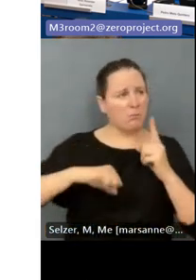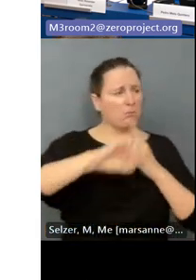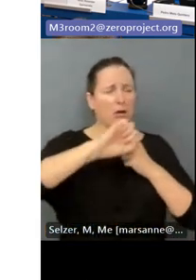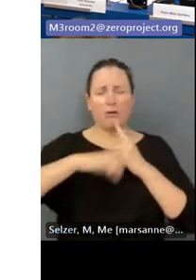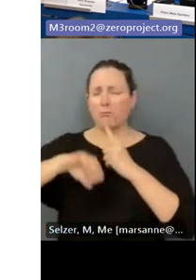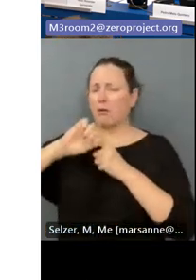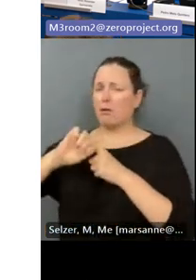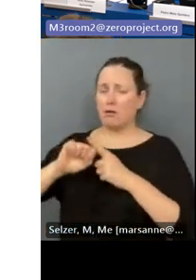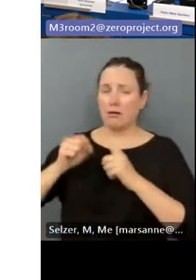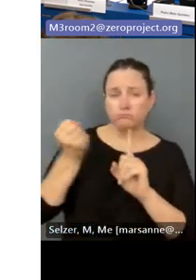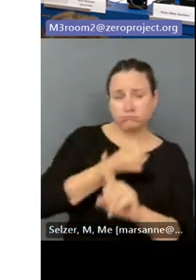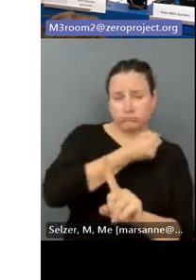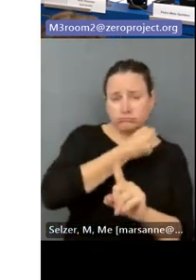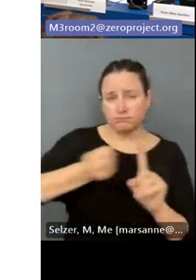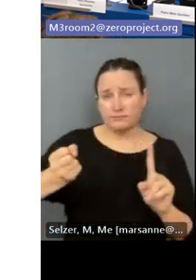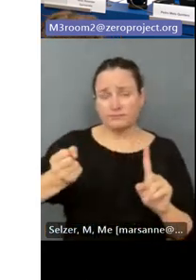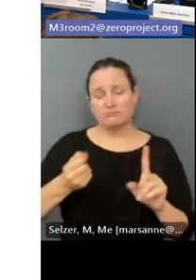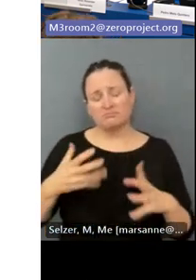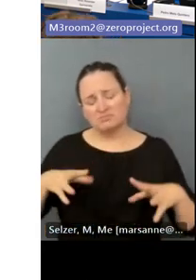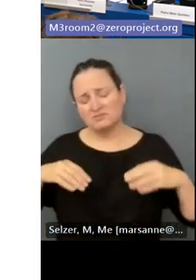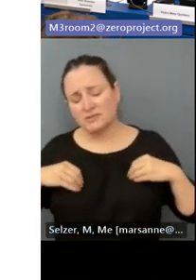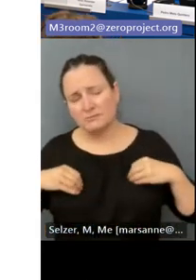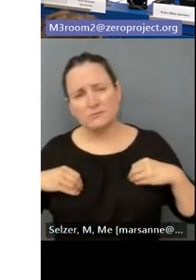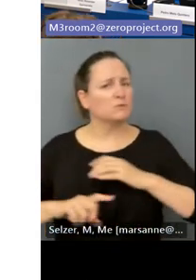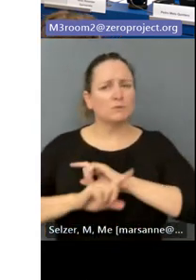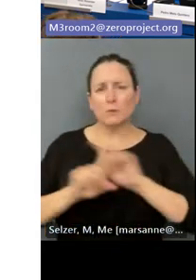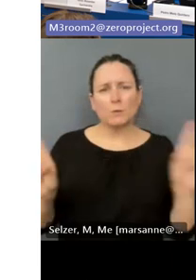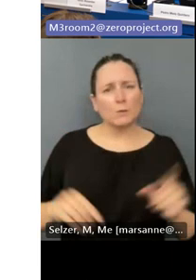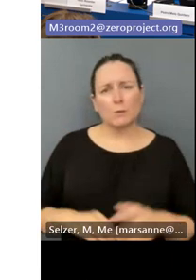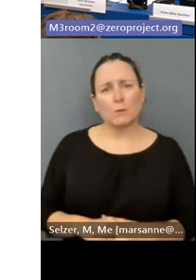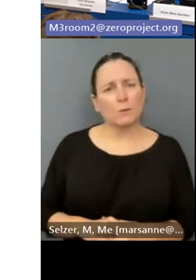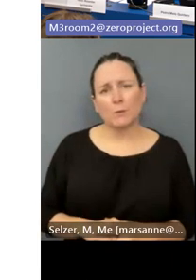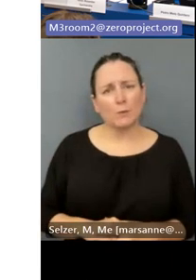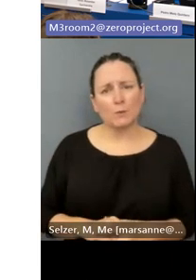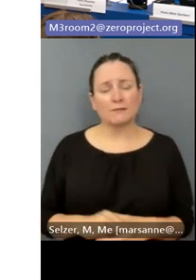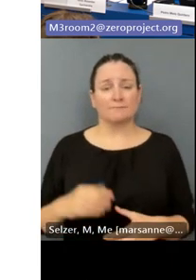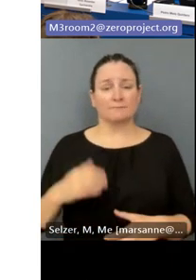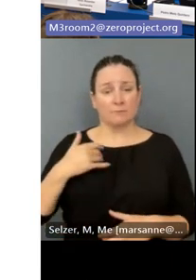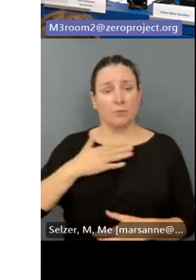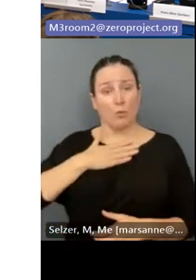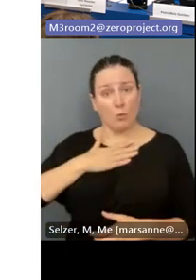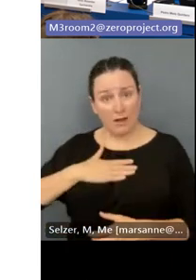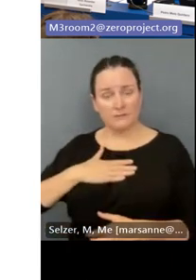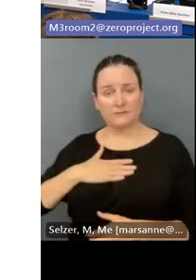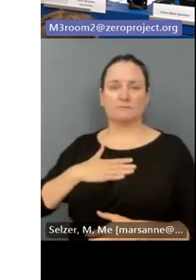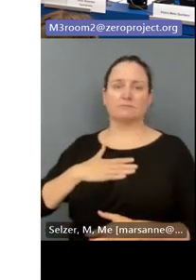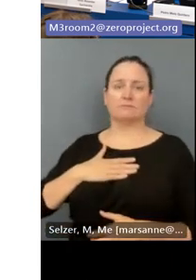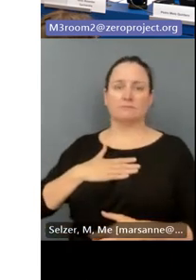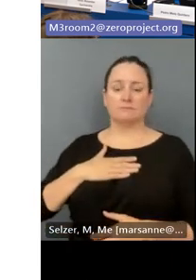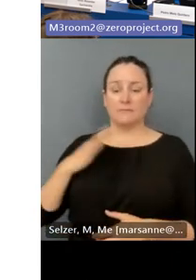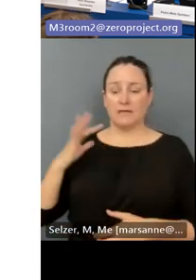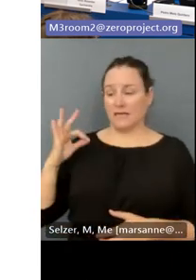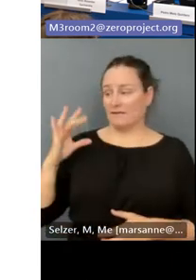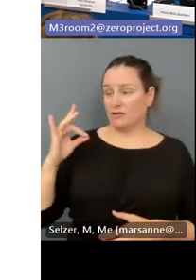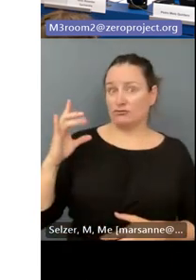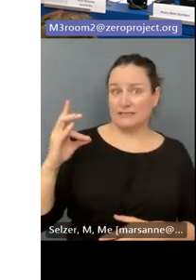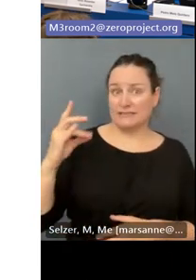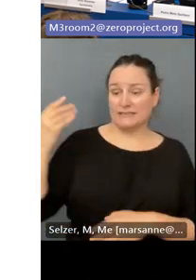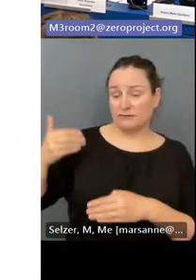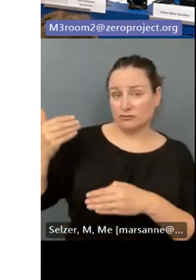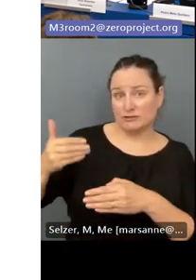woman add to the statistic of feminicides at 10 women per day and 10 girls per month